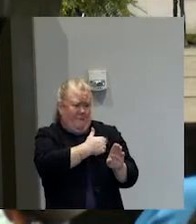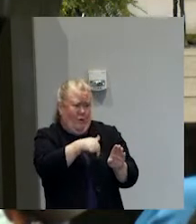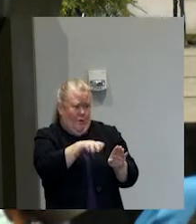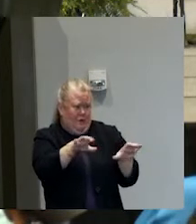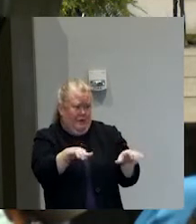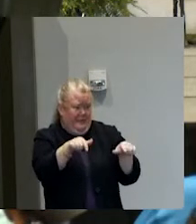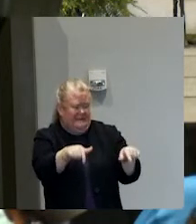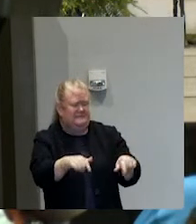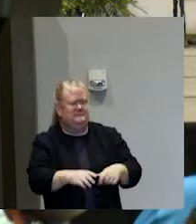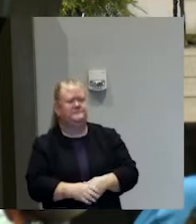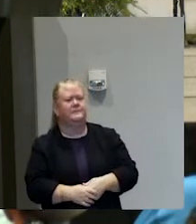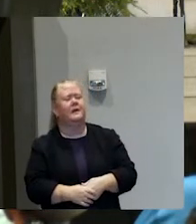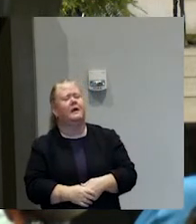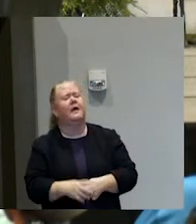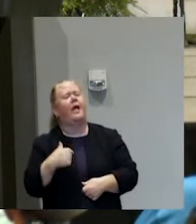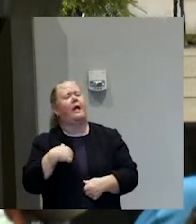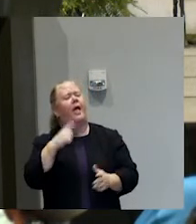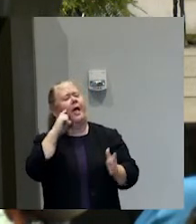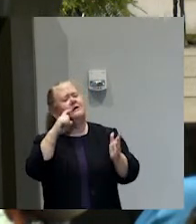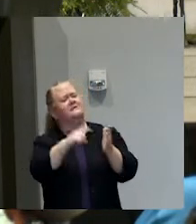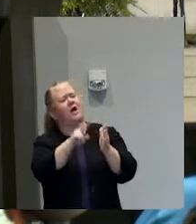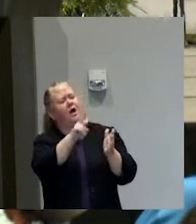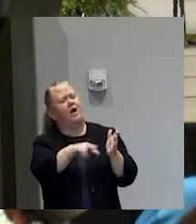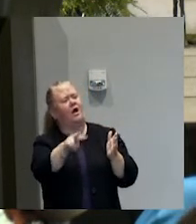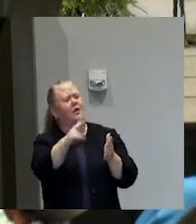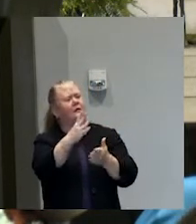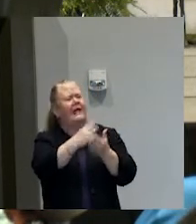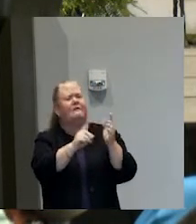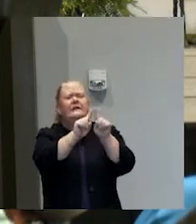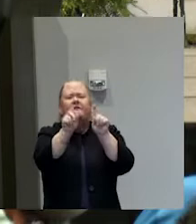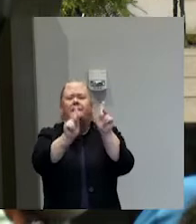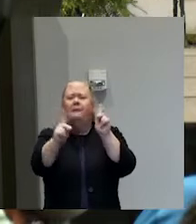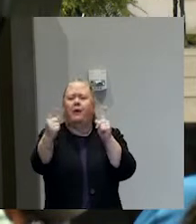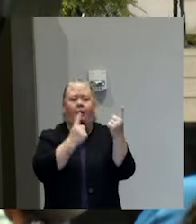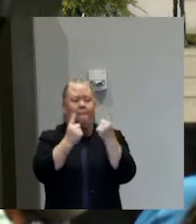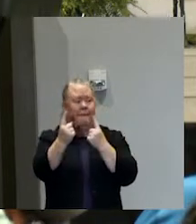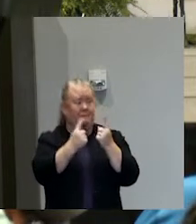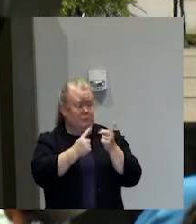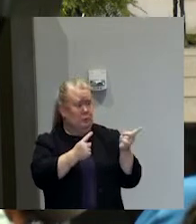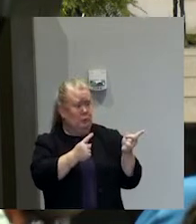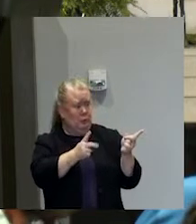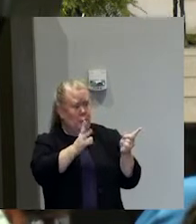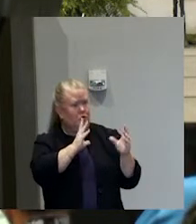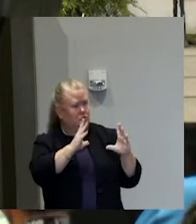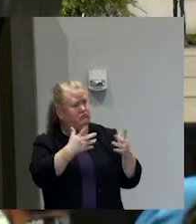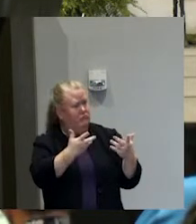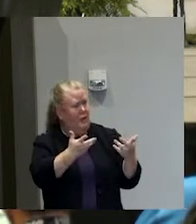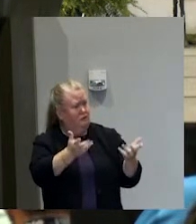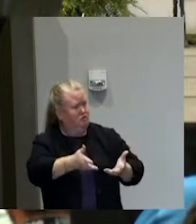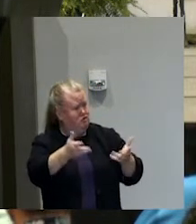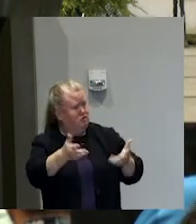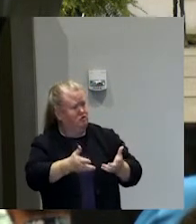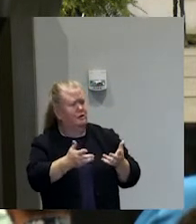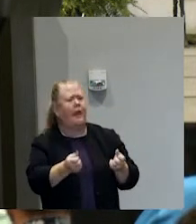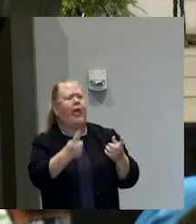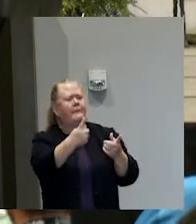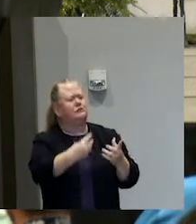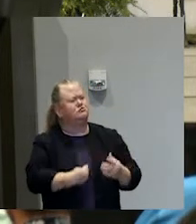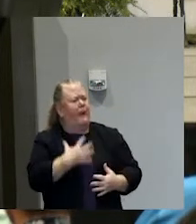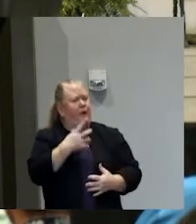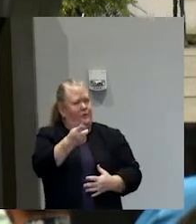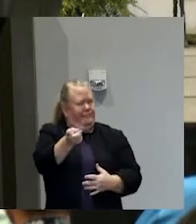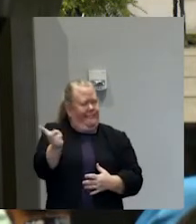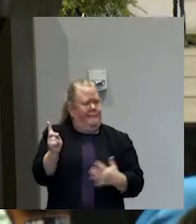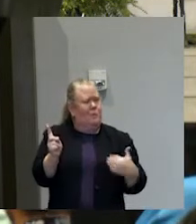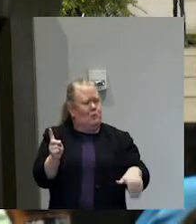panel, I saw a handful of different people come up to you and talk about just how much you inspire them